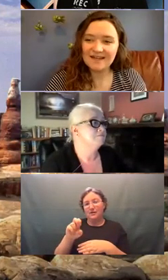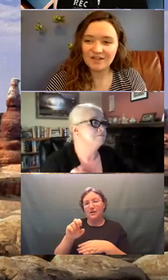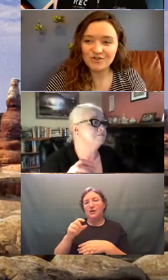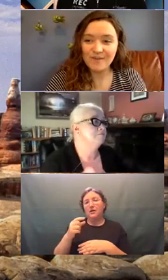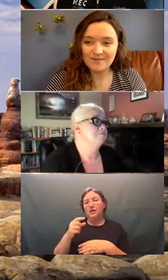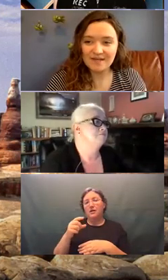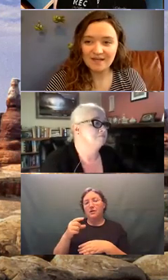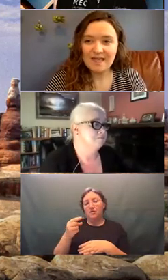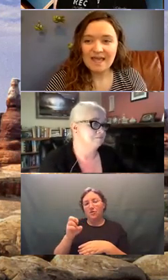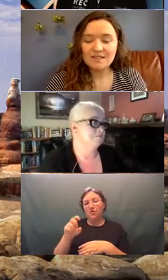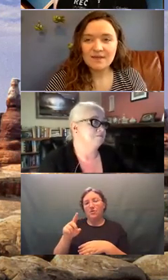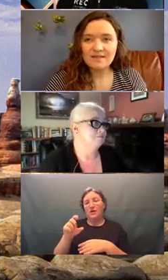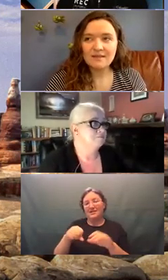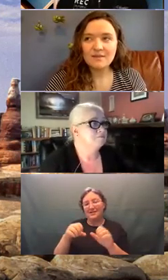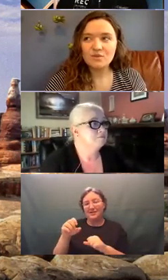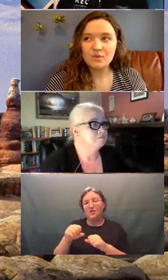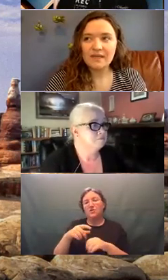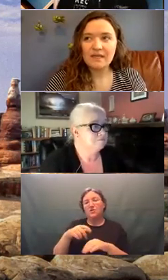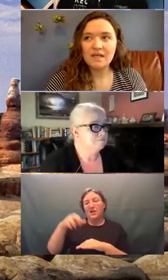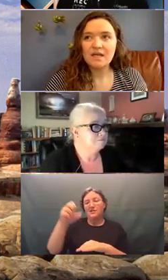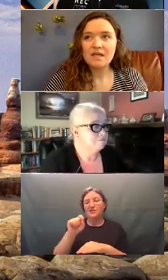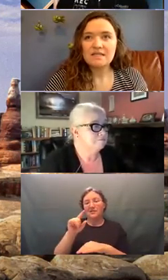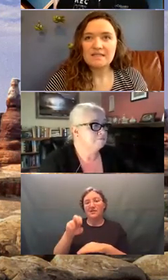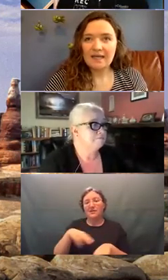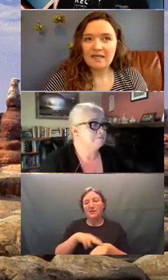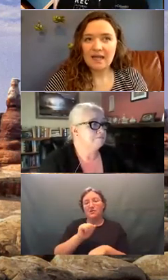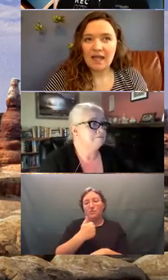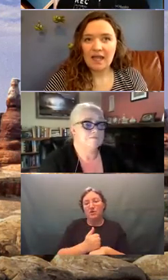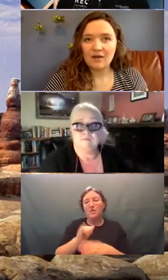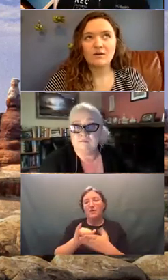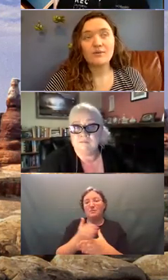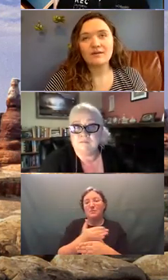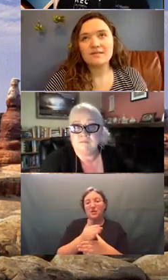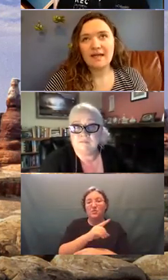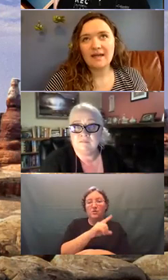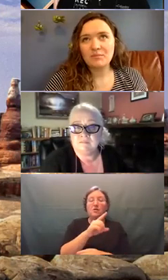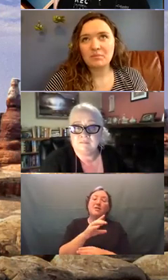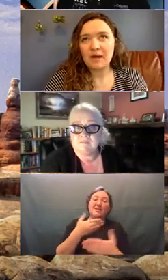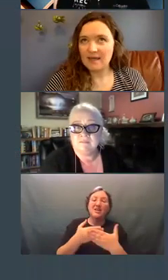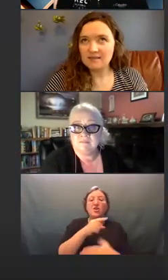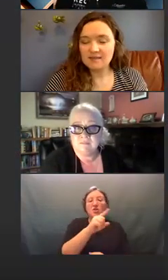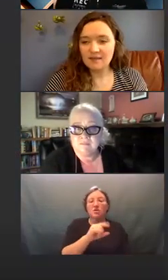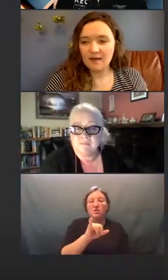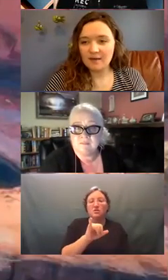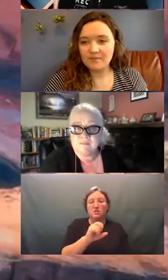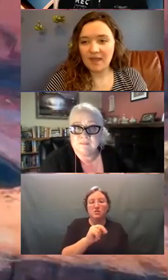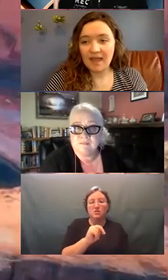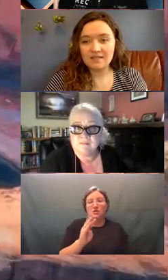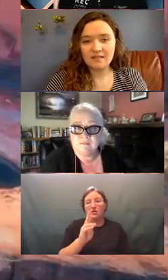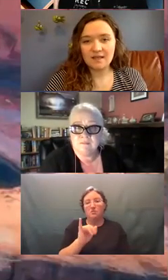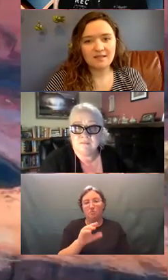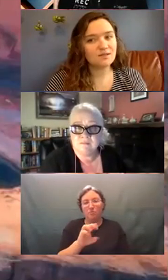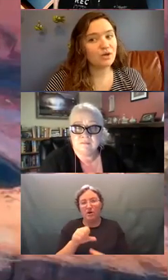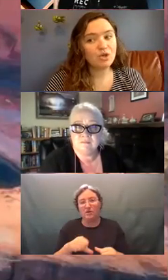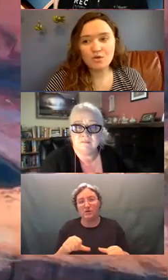Escalante National Monument. It's basically between Zion or around Zion and Bryce,